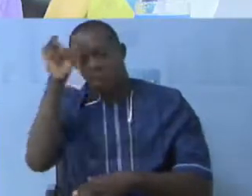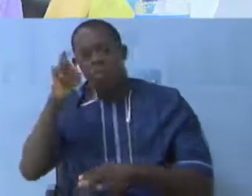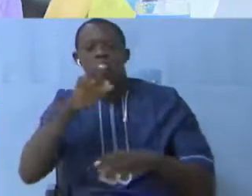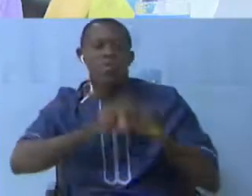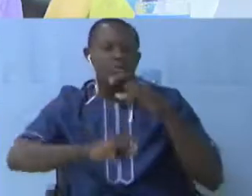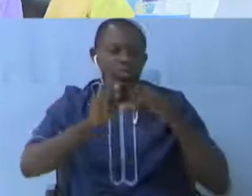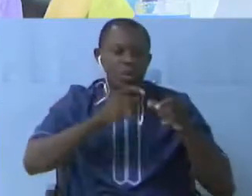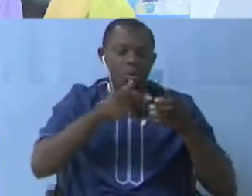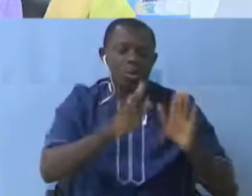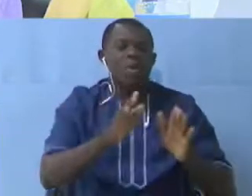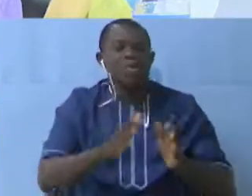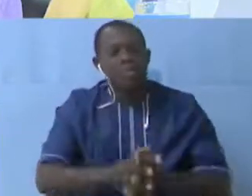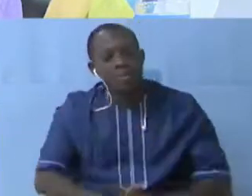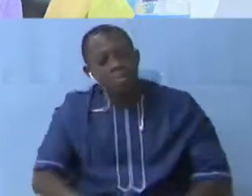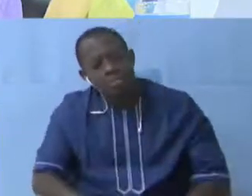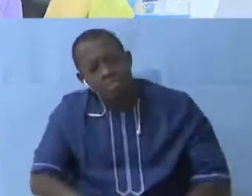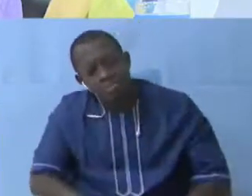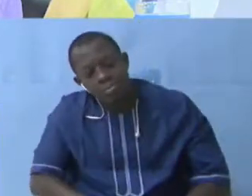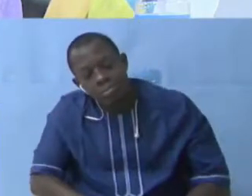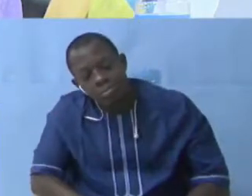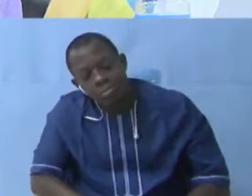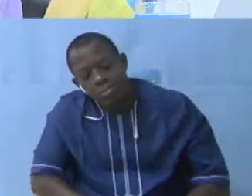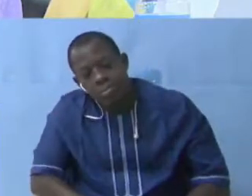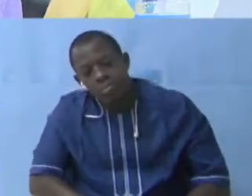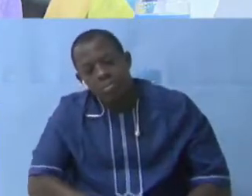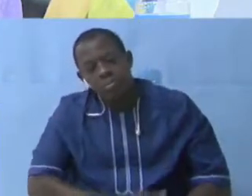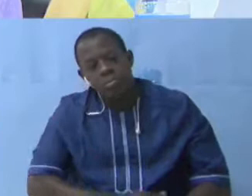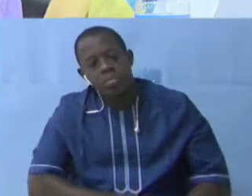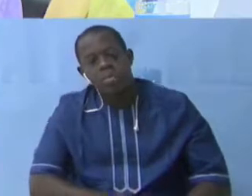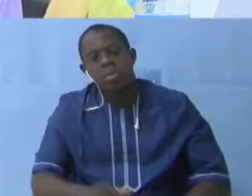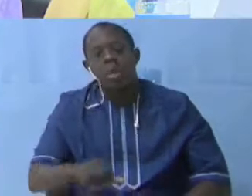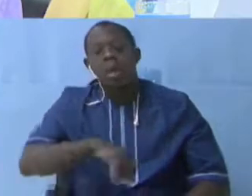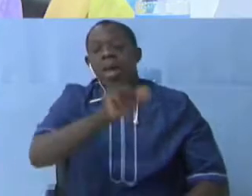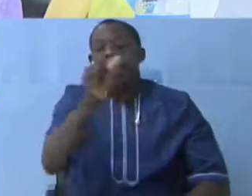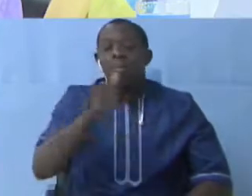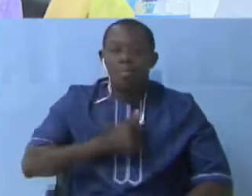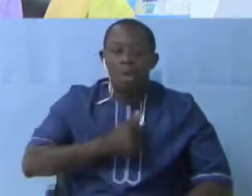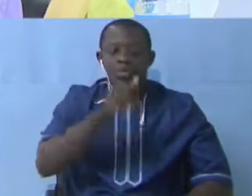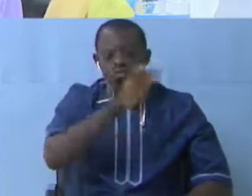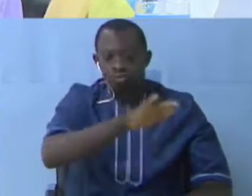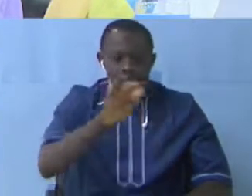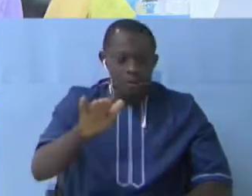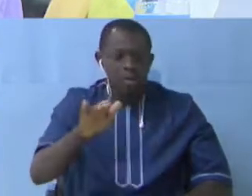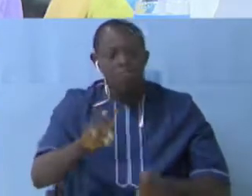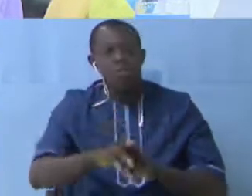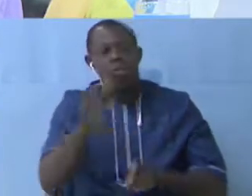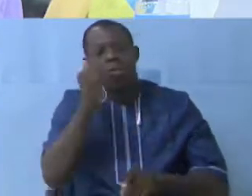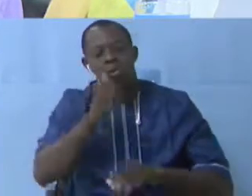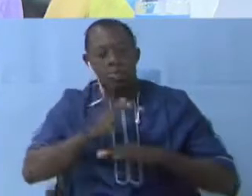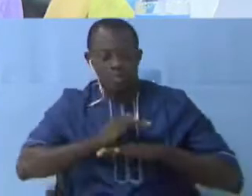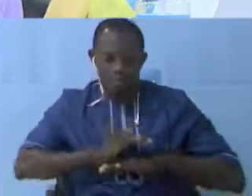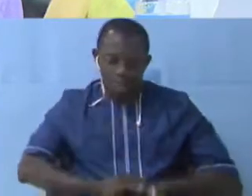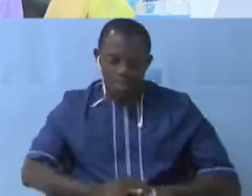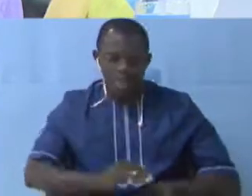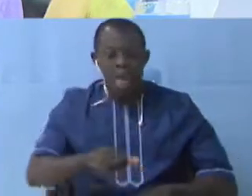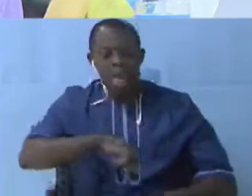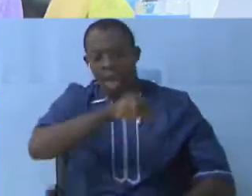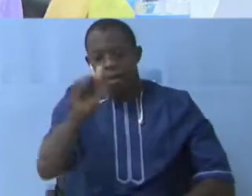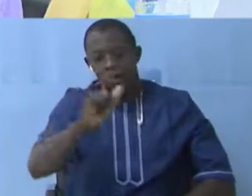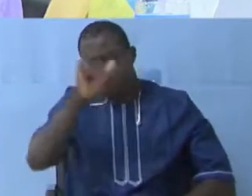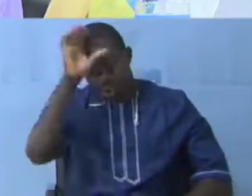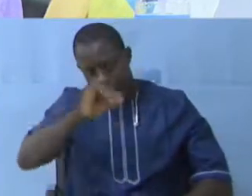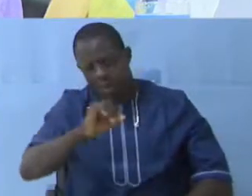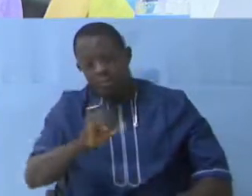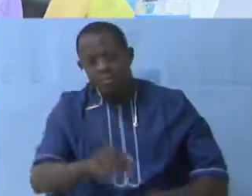suma njàng wala suma jëm kanam ak suma njaboot. And my kids for their patience and their understanding. ak sumay